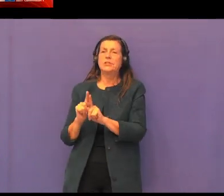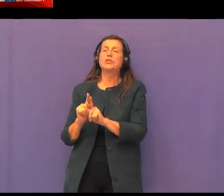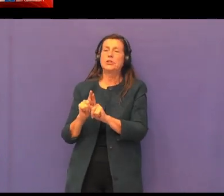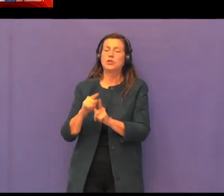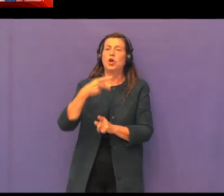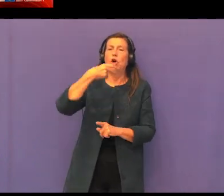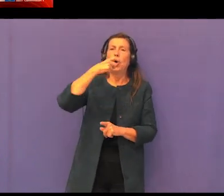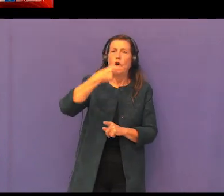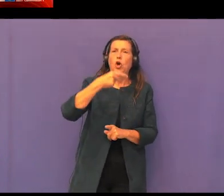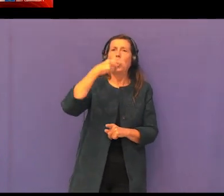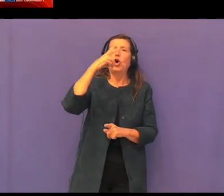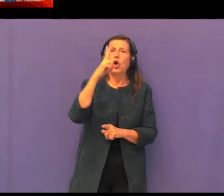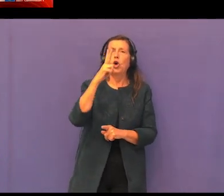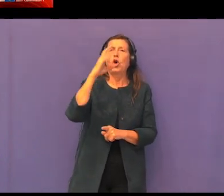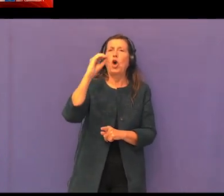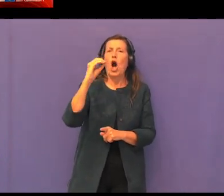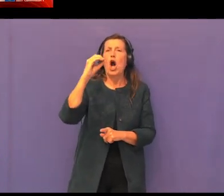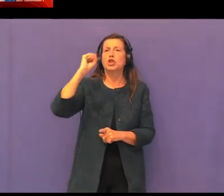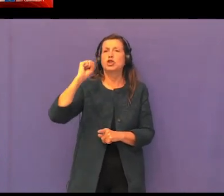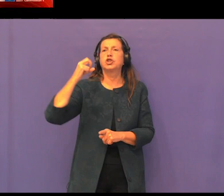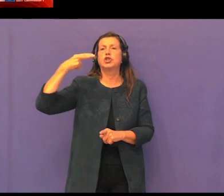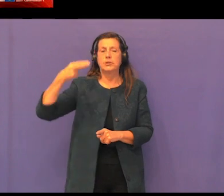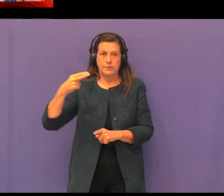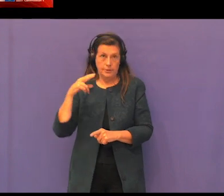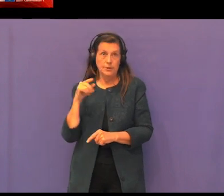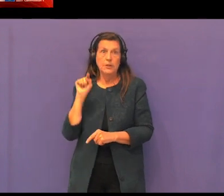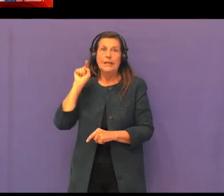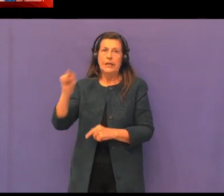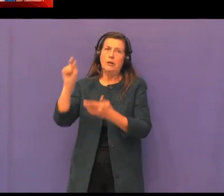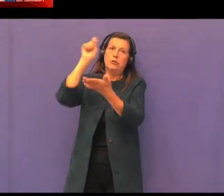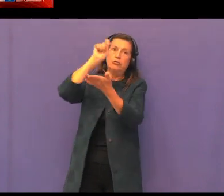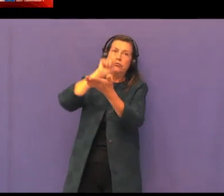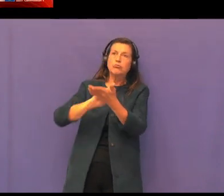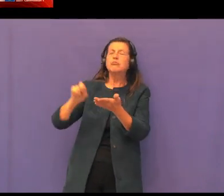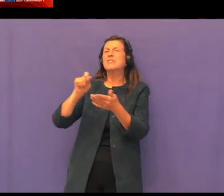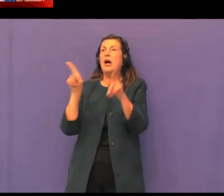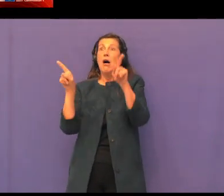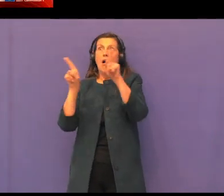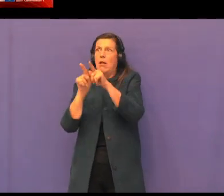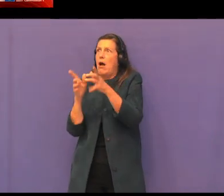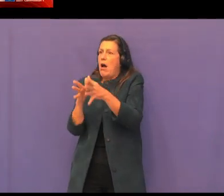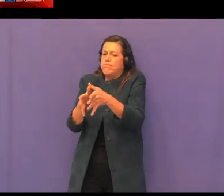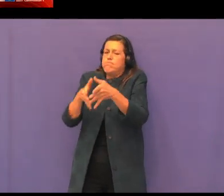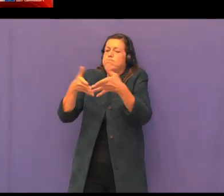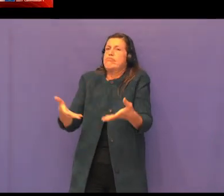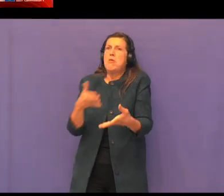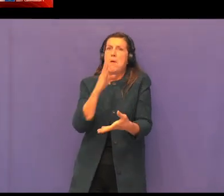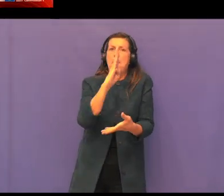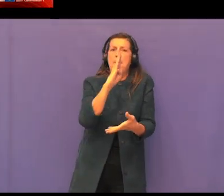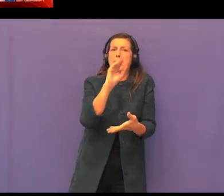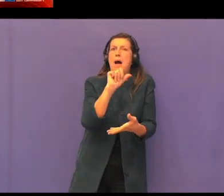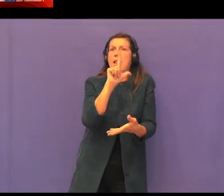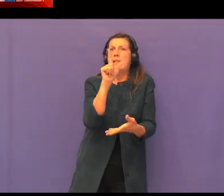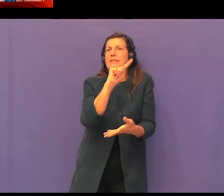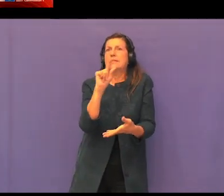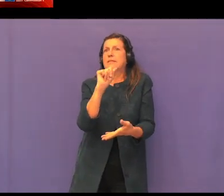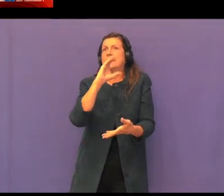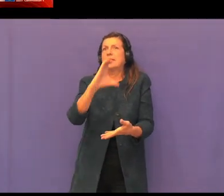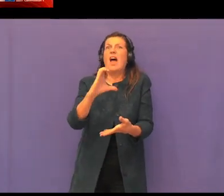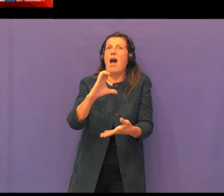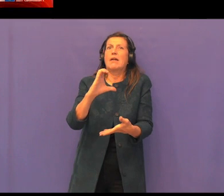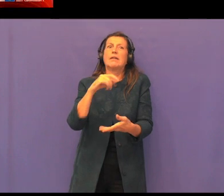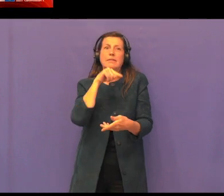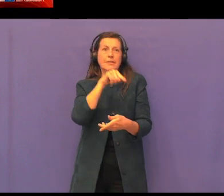of Balzac, Dickens, and so on, is that they talked about things that were likely to happen. So instead of talking about the gods